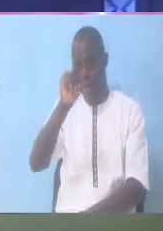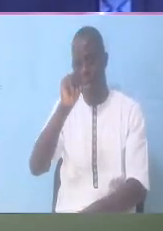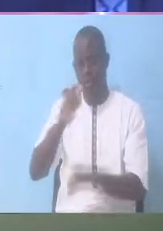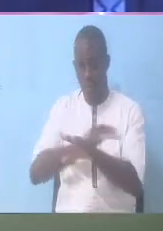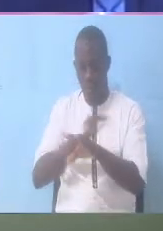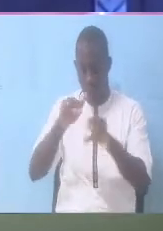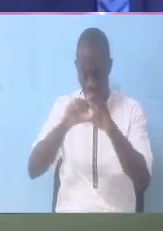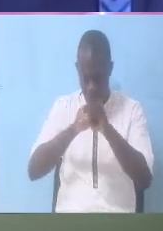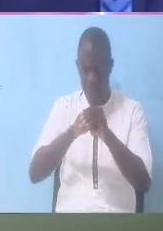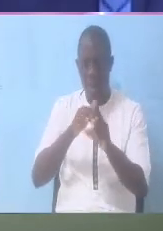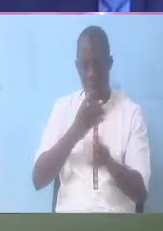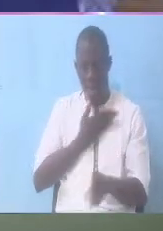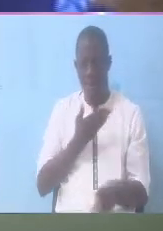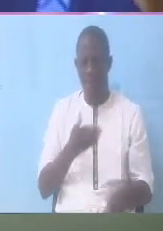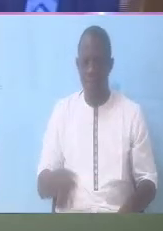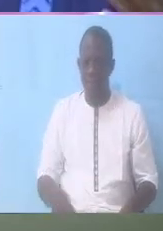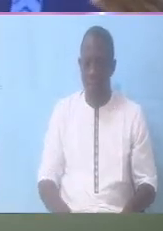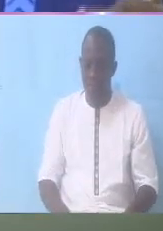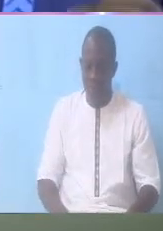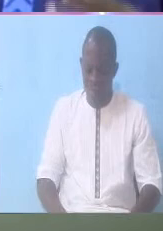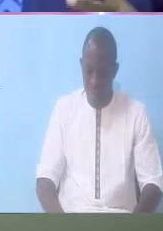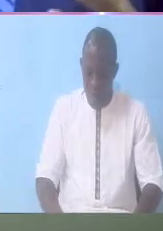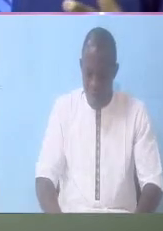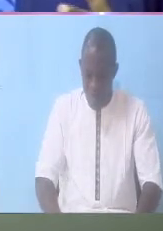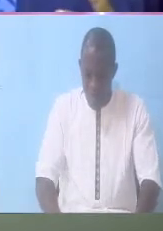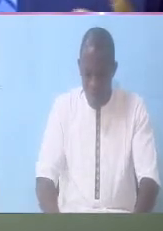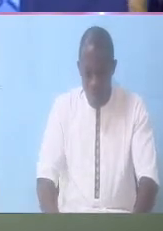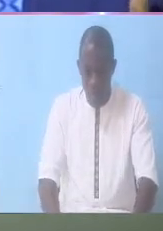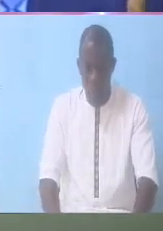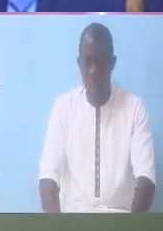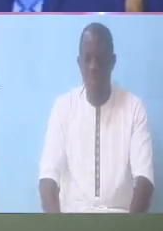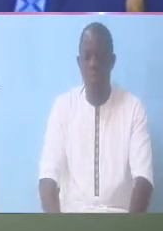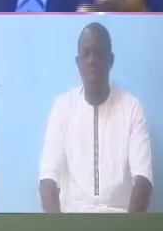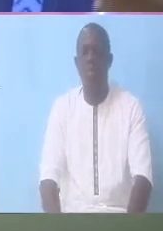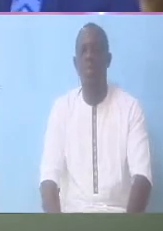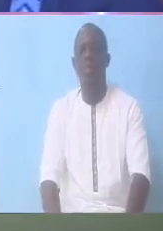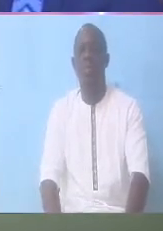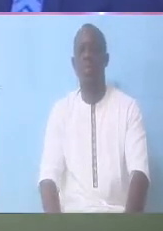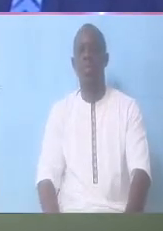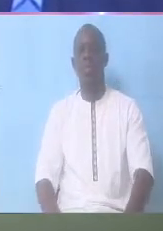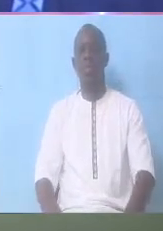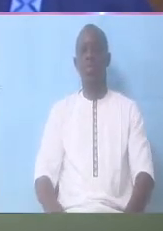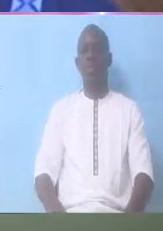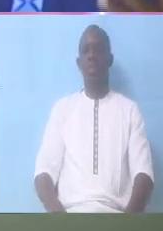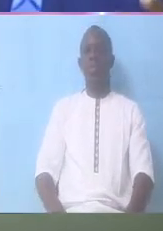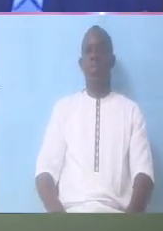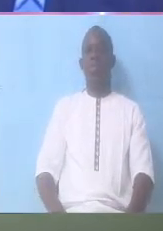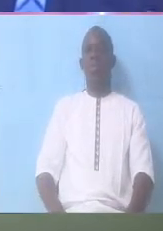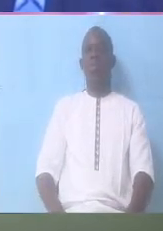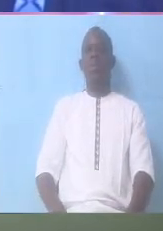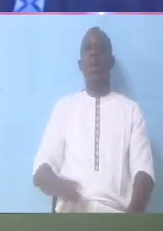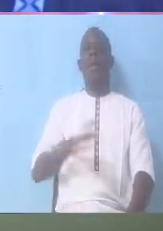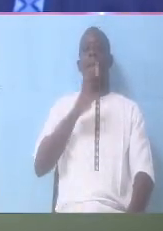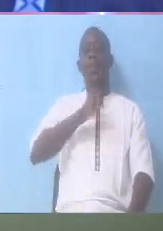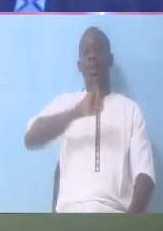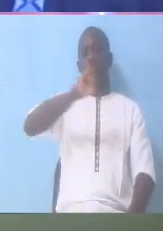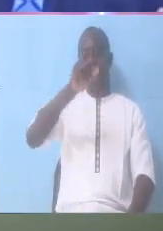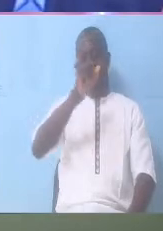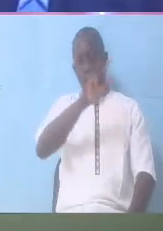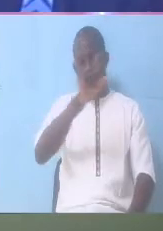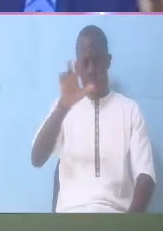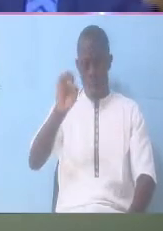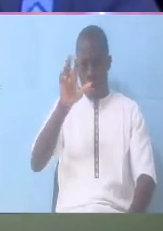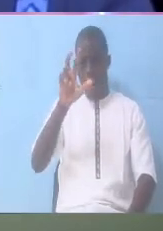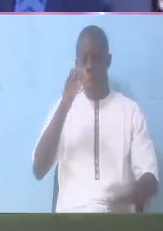Yes, but okay, let's say Ibrahim Chonga. Mr. Jallow. Yes. You have changed your mind.